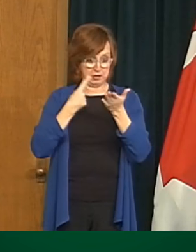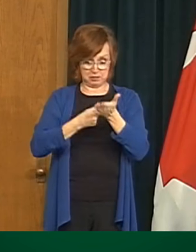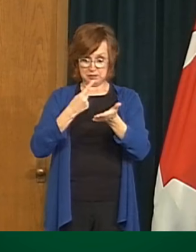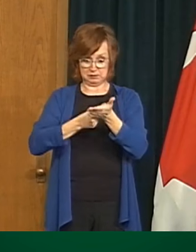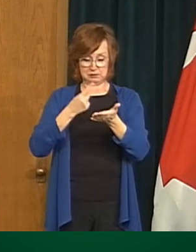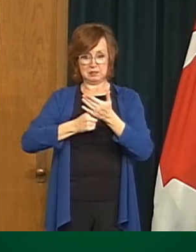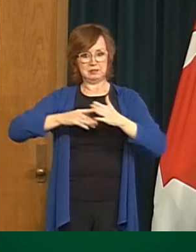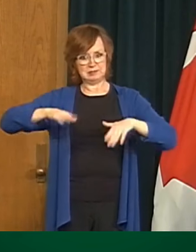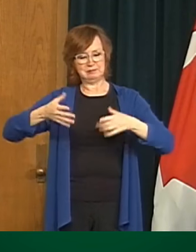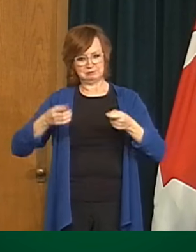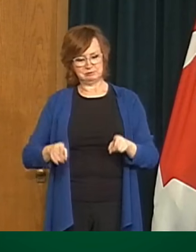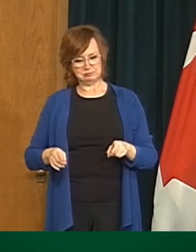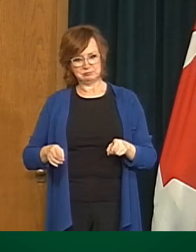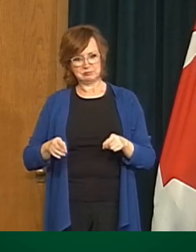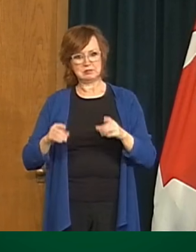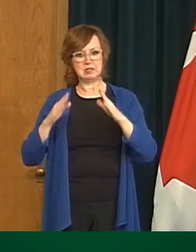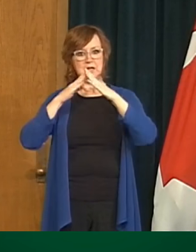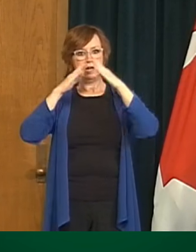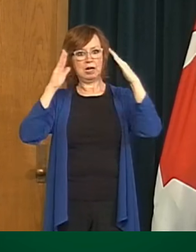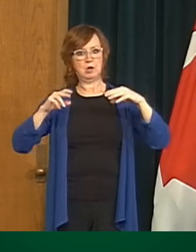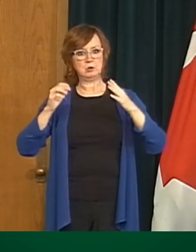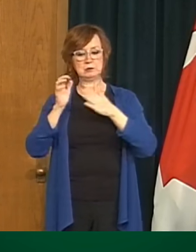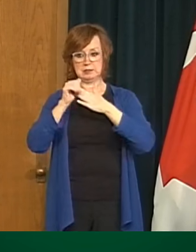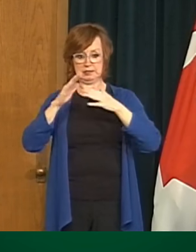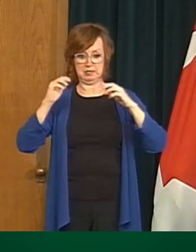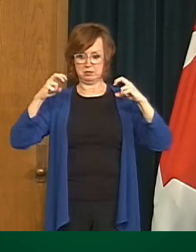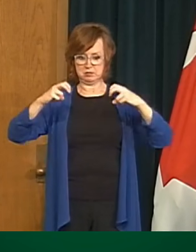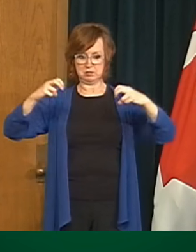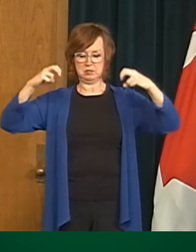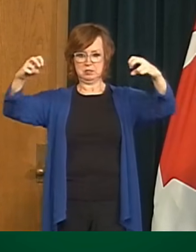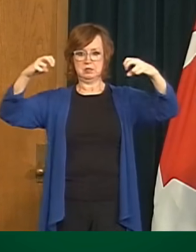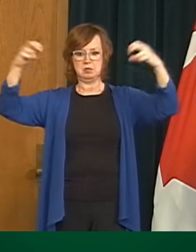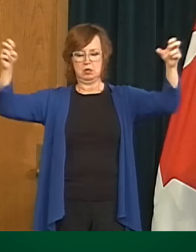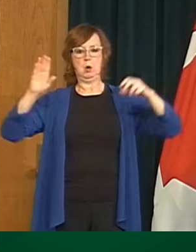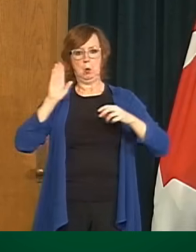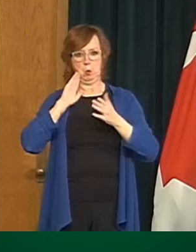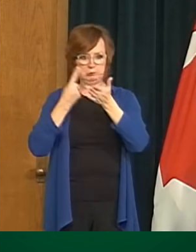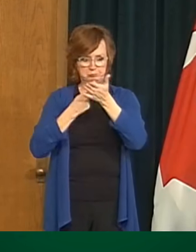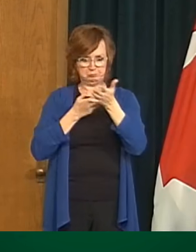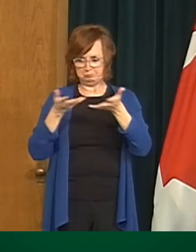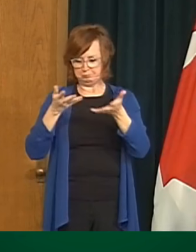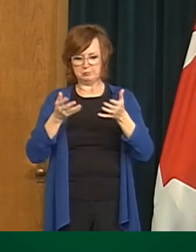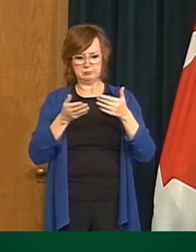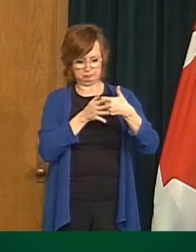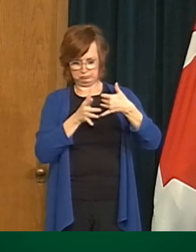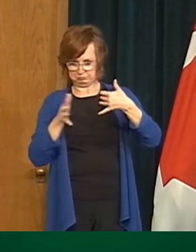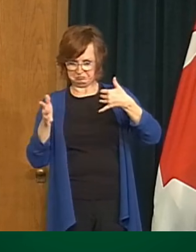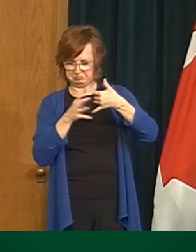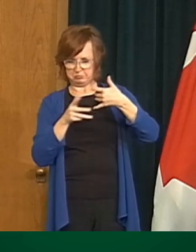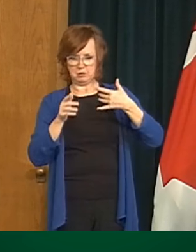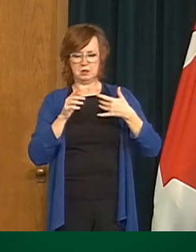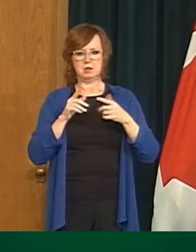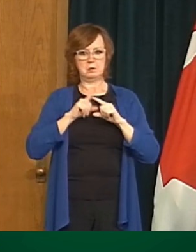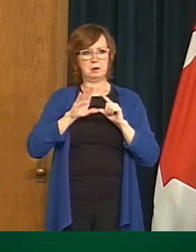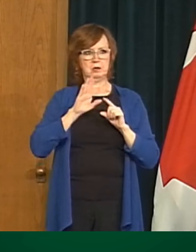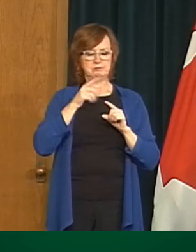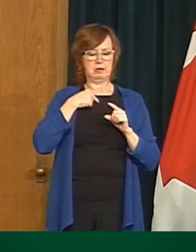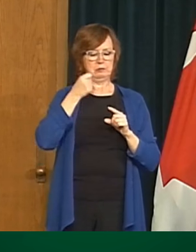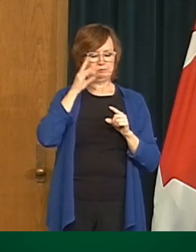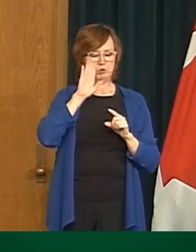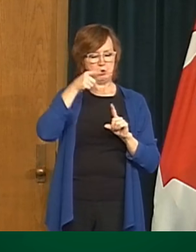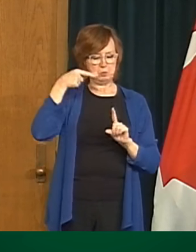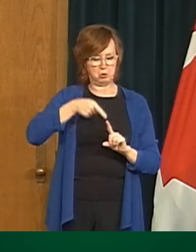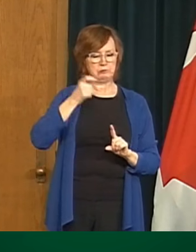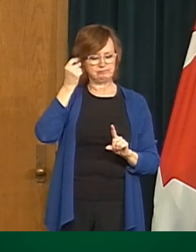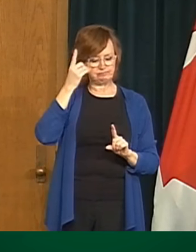is the House leaders may be having a discussion on that in the days and weeks ahead. But point taken. But the fact